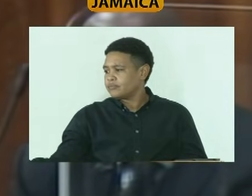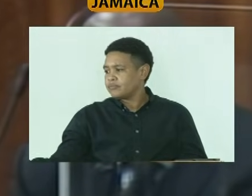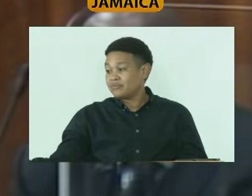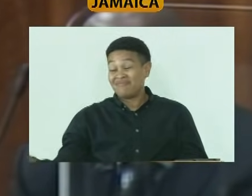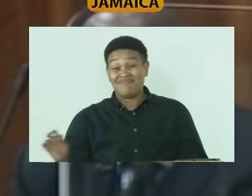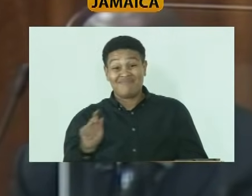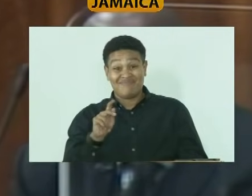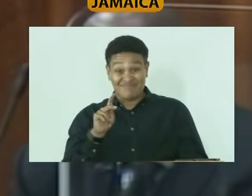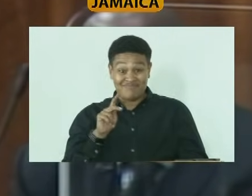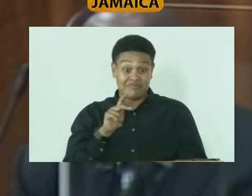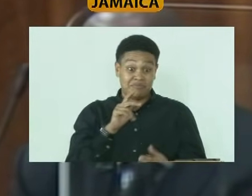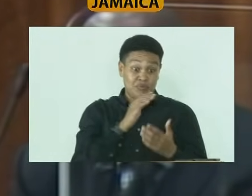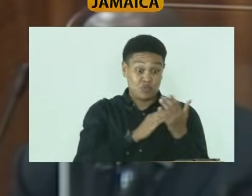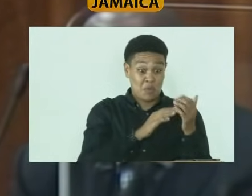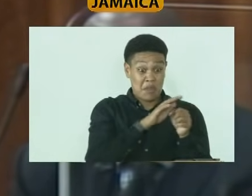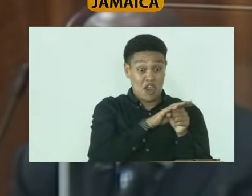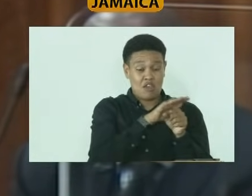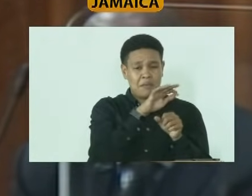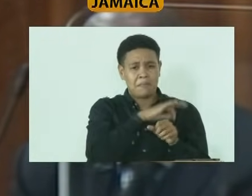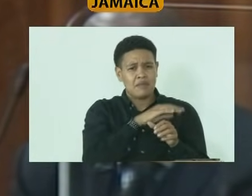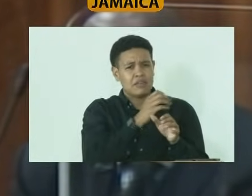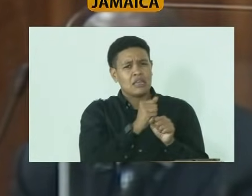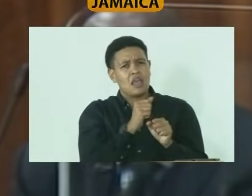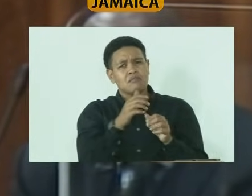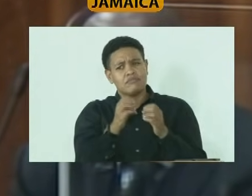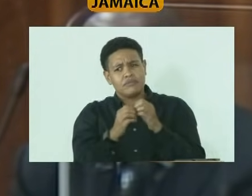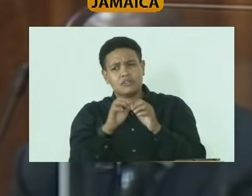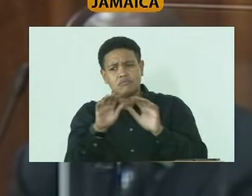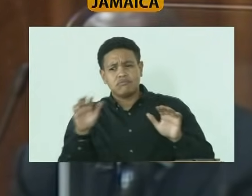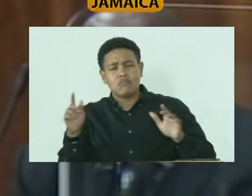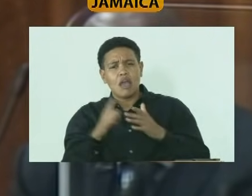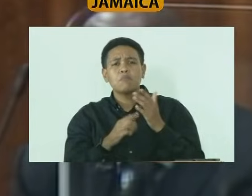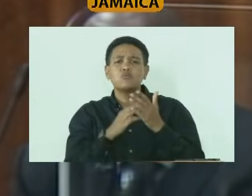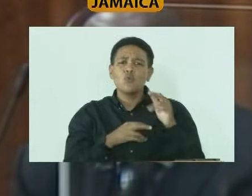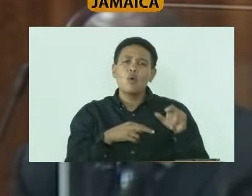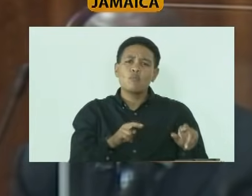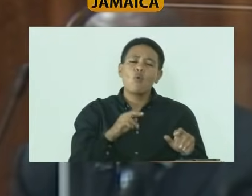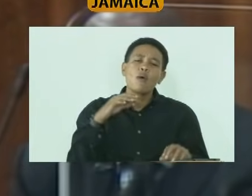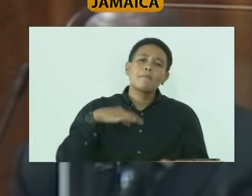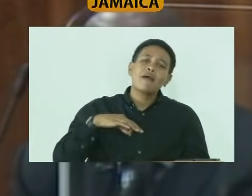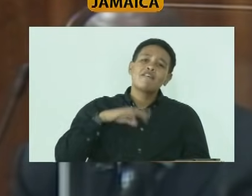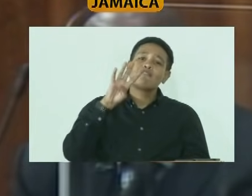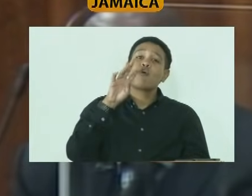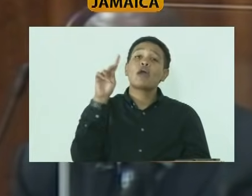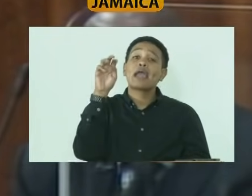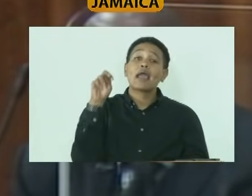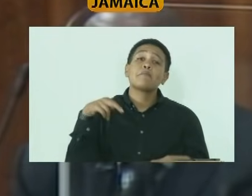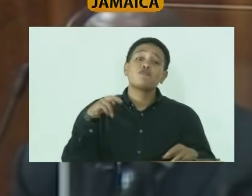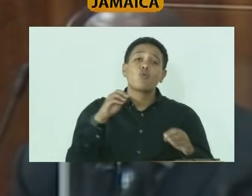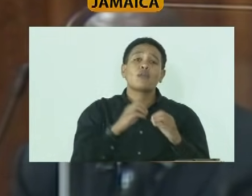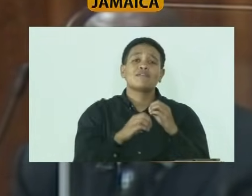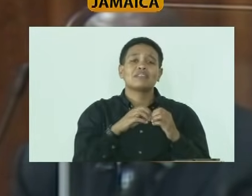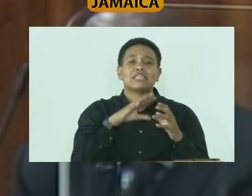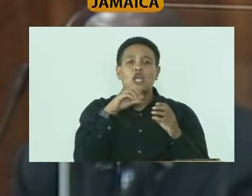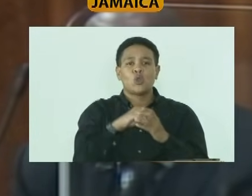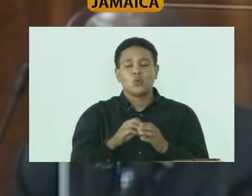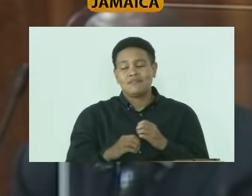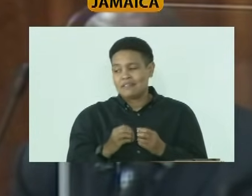programs have been executed with the result that over 4 kilometers of roadway have been cumulatively